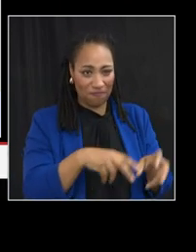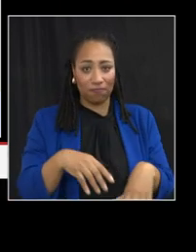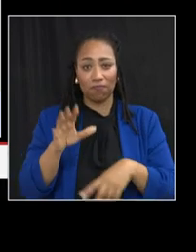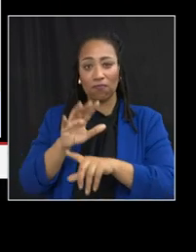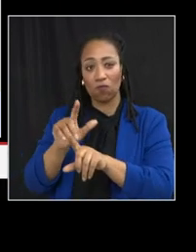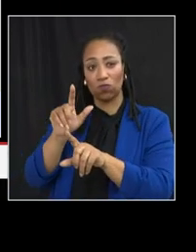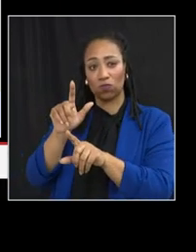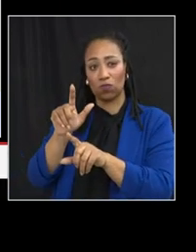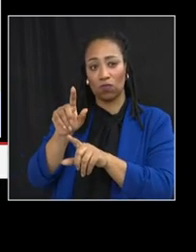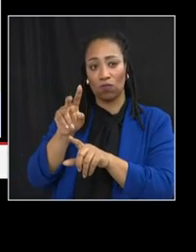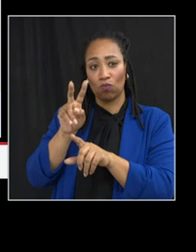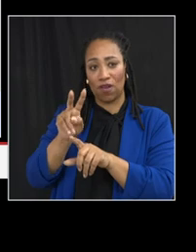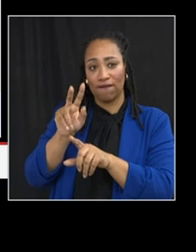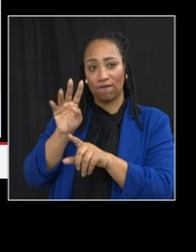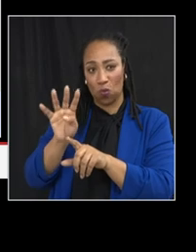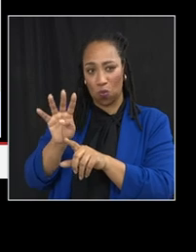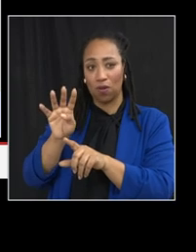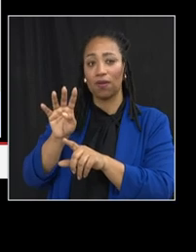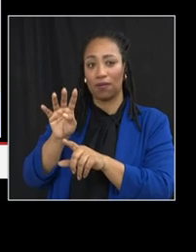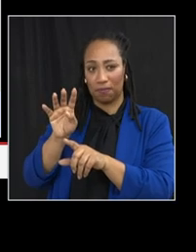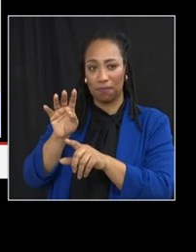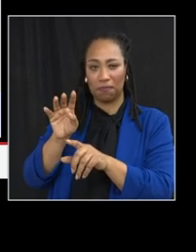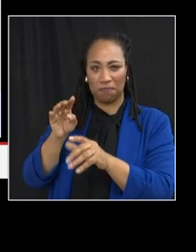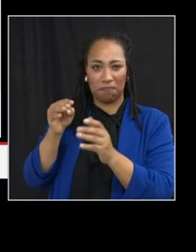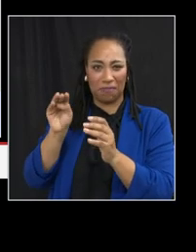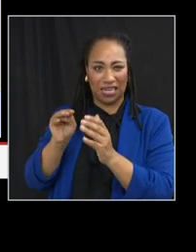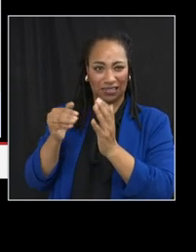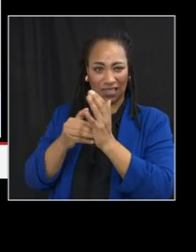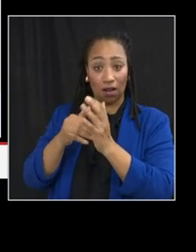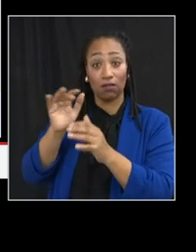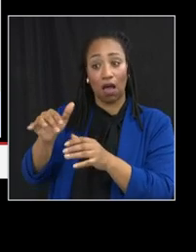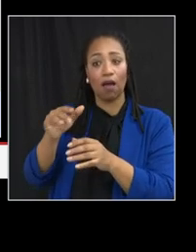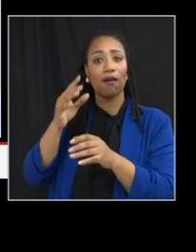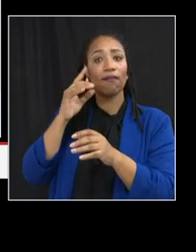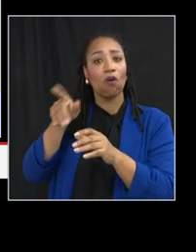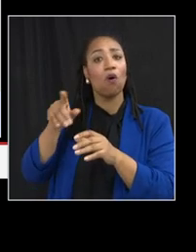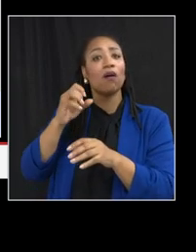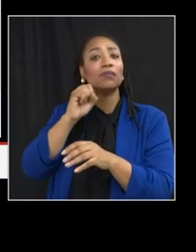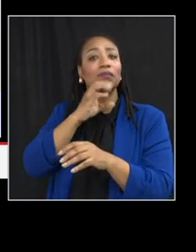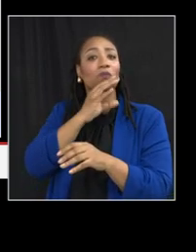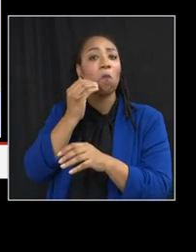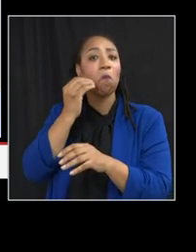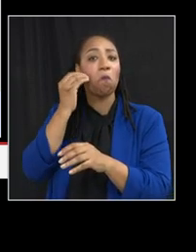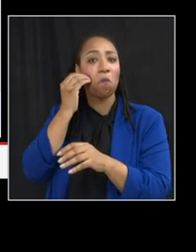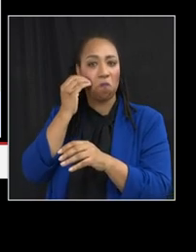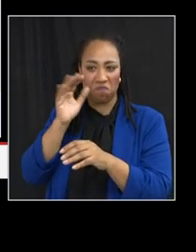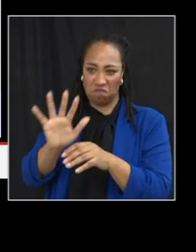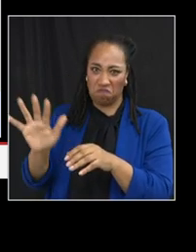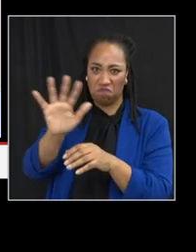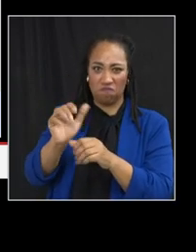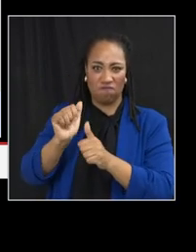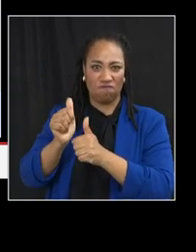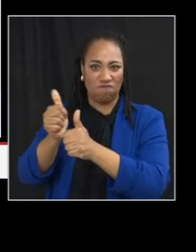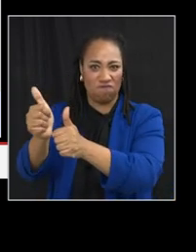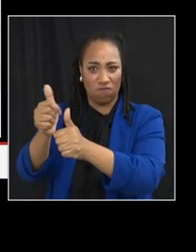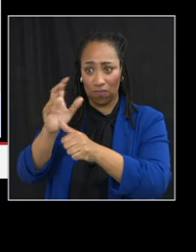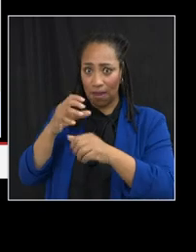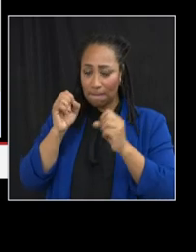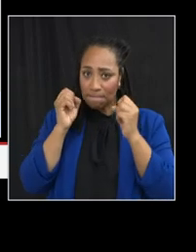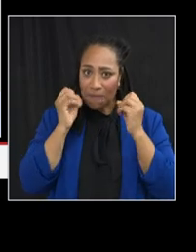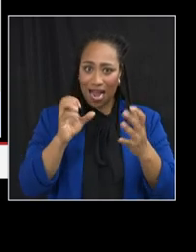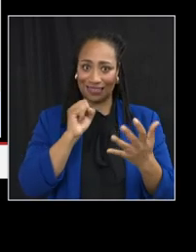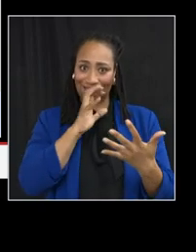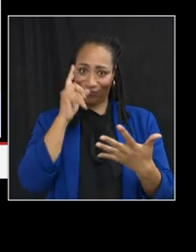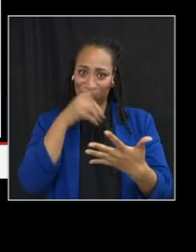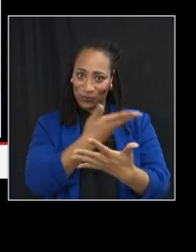at various DPR locations that you can see here on the slide, but my goodness, it's a lot. And Mayor Bowser has made it a point during